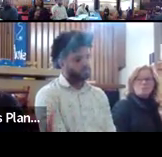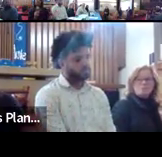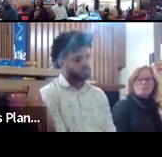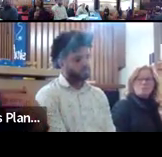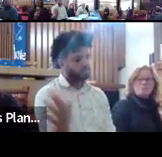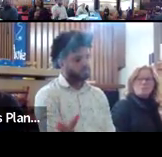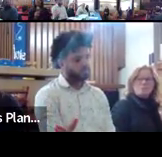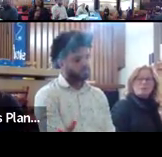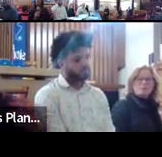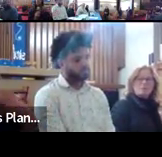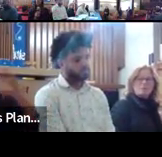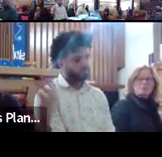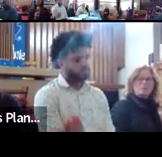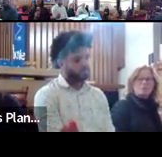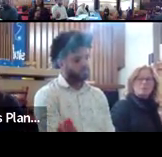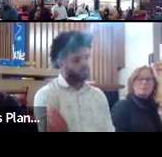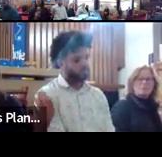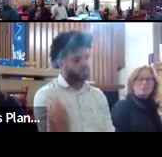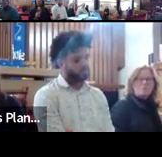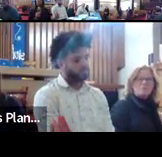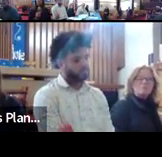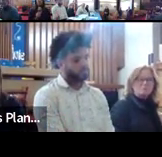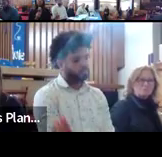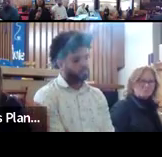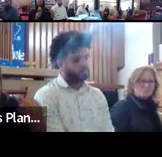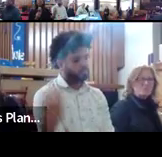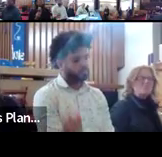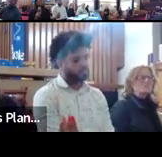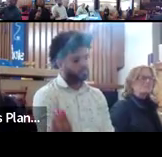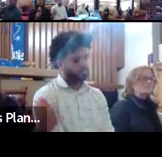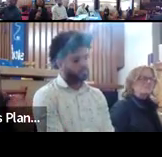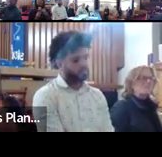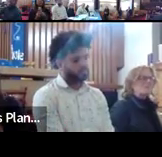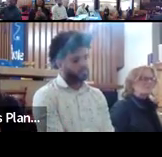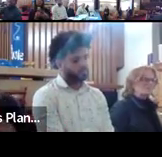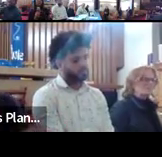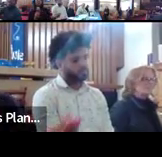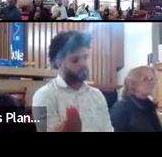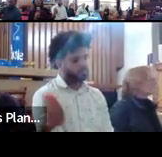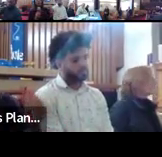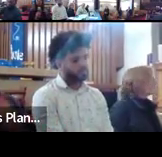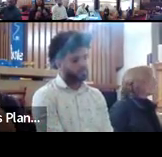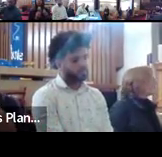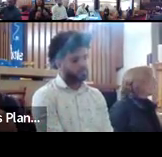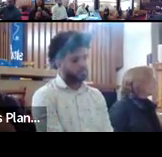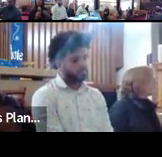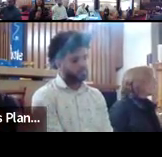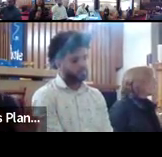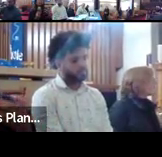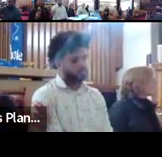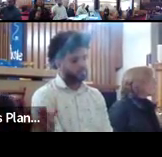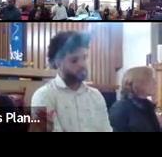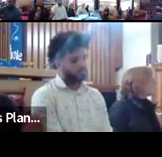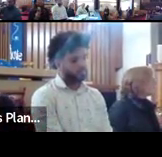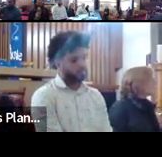the block captains and block units? I think these are just things for us to take note of as we continue these plans and make sure that more of our neighborhoods have